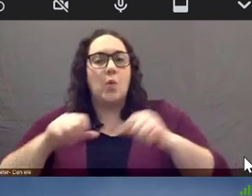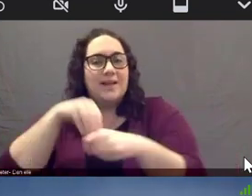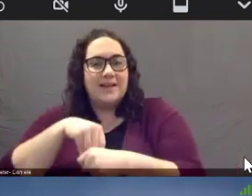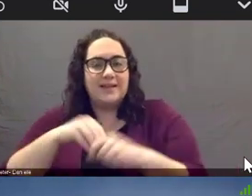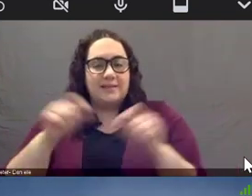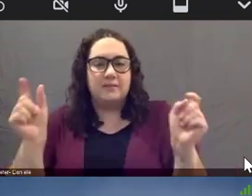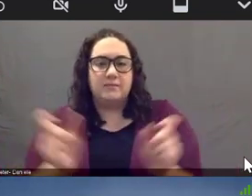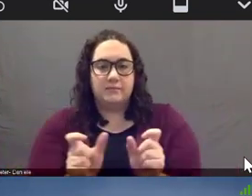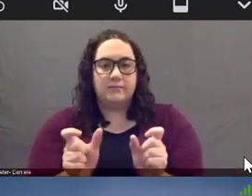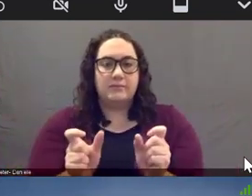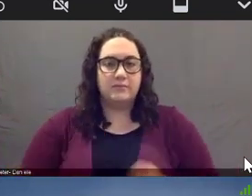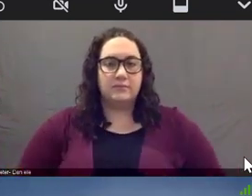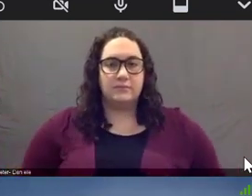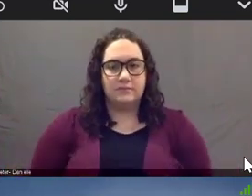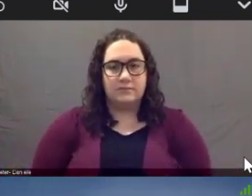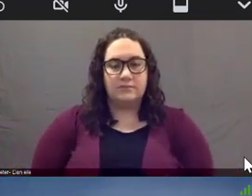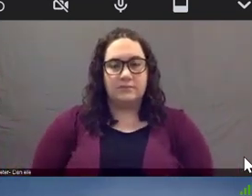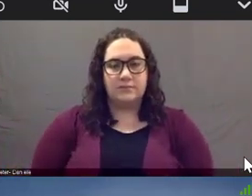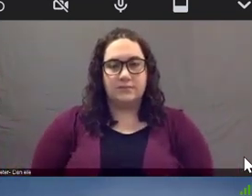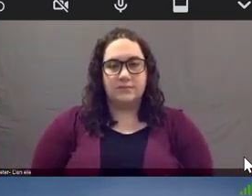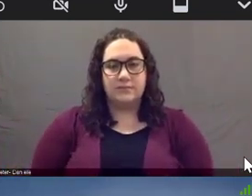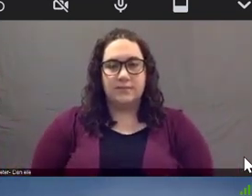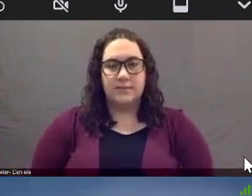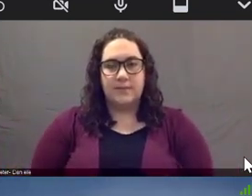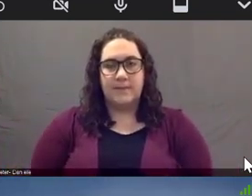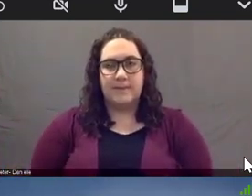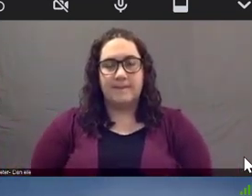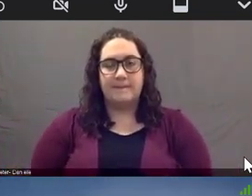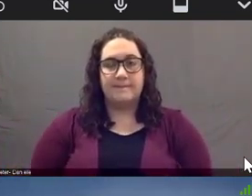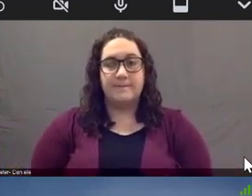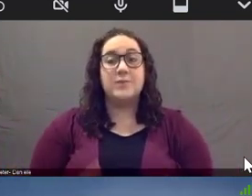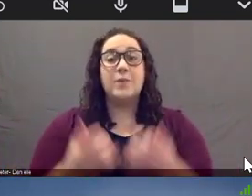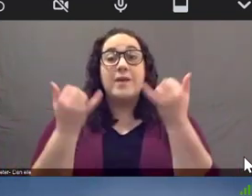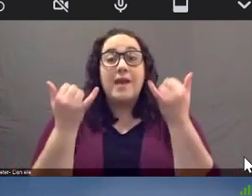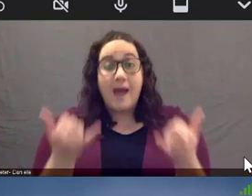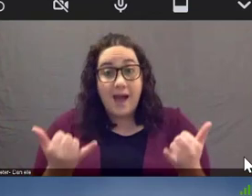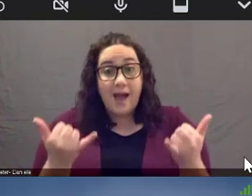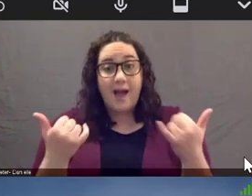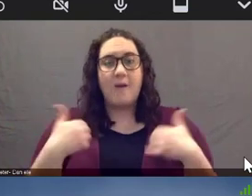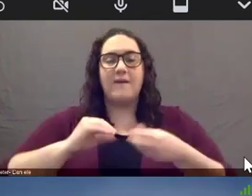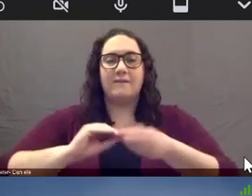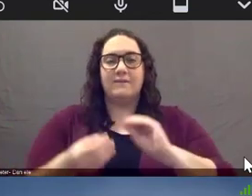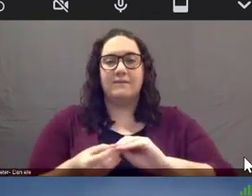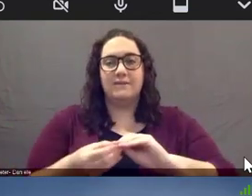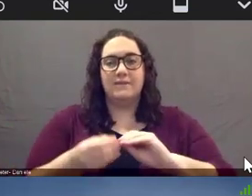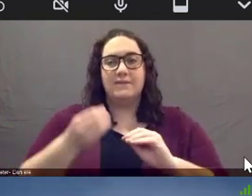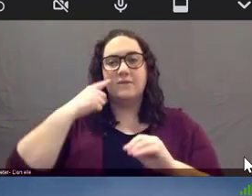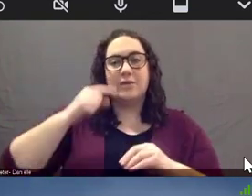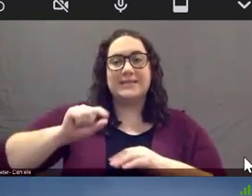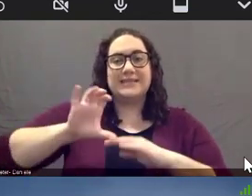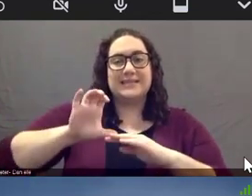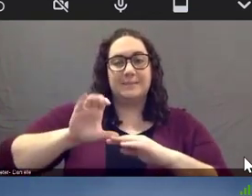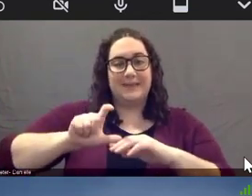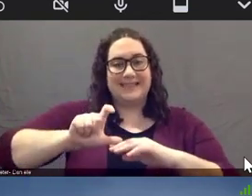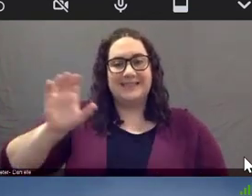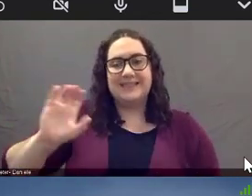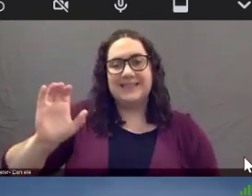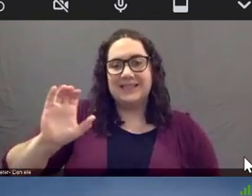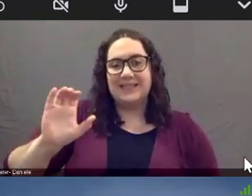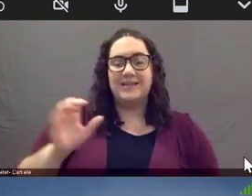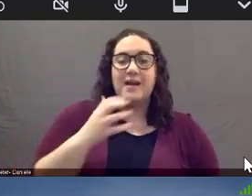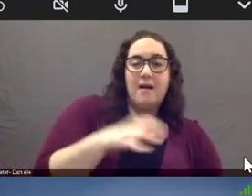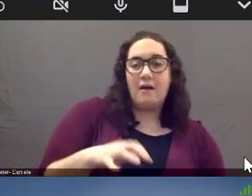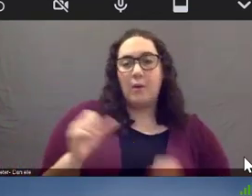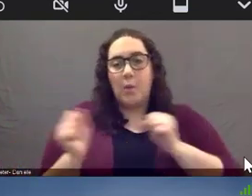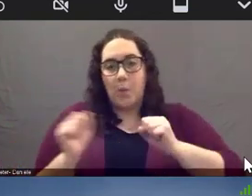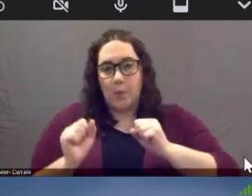So now we know the values for big C on the hot side and the cold side. So here we can see that Cmin is